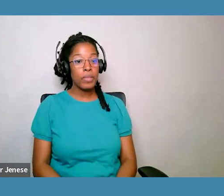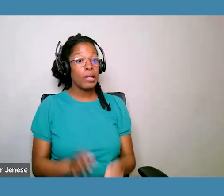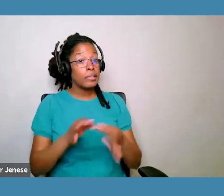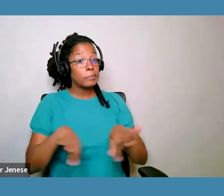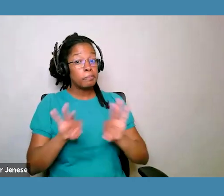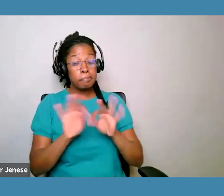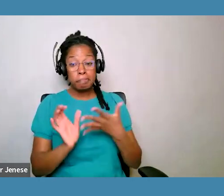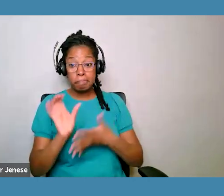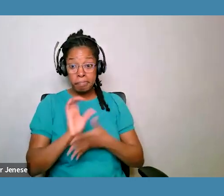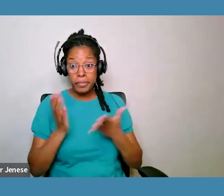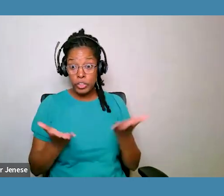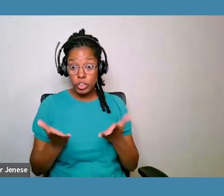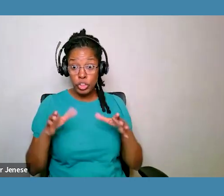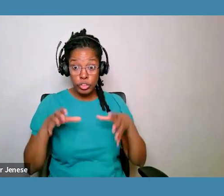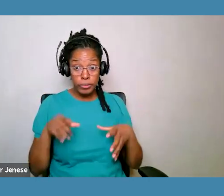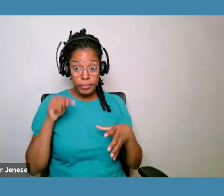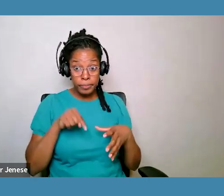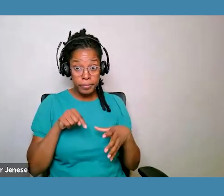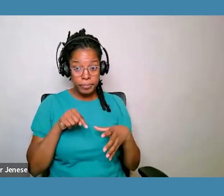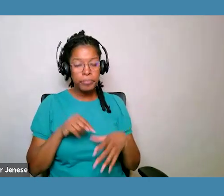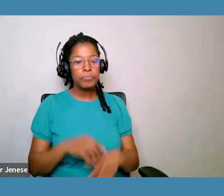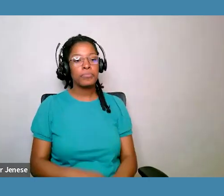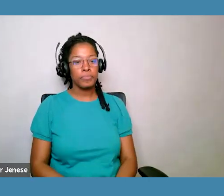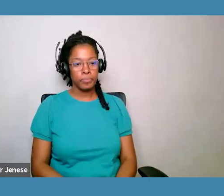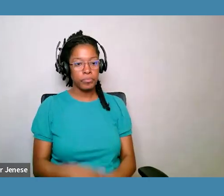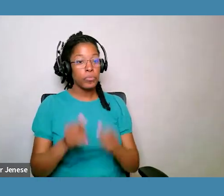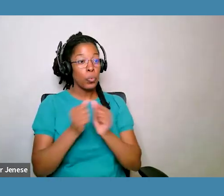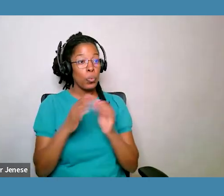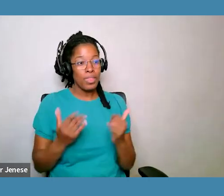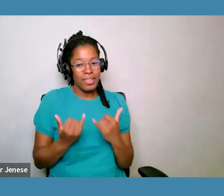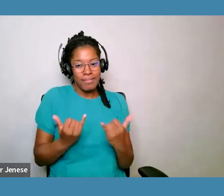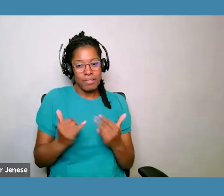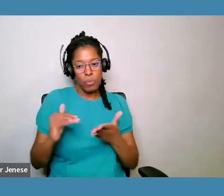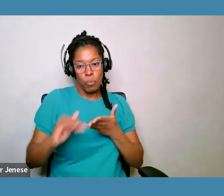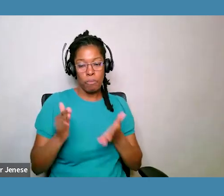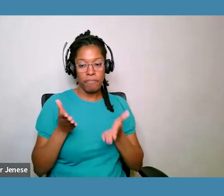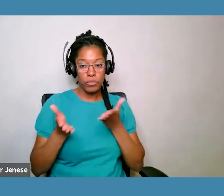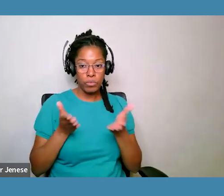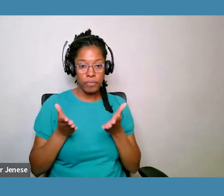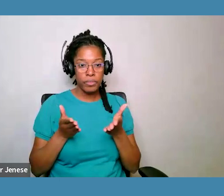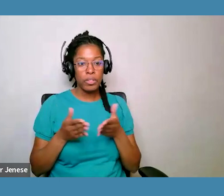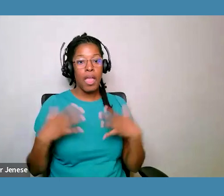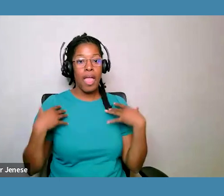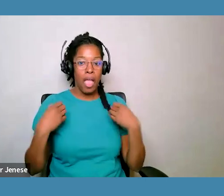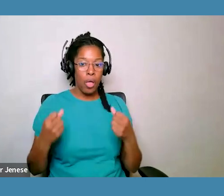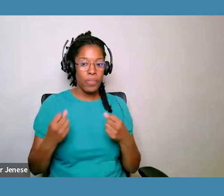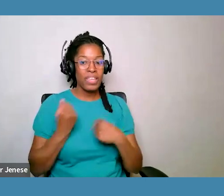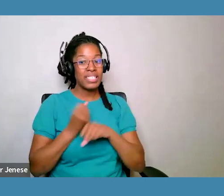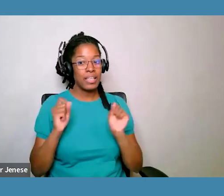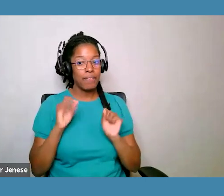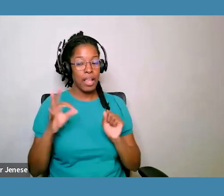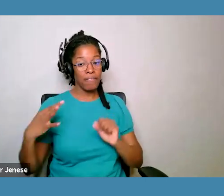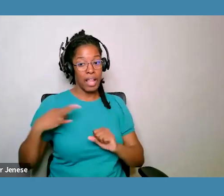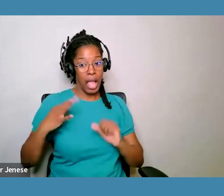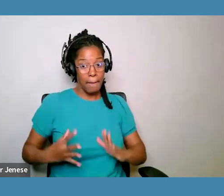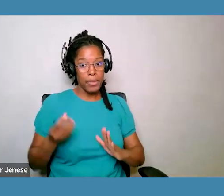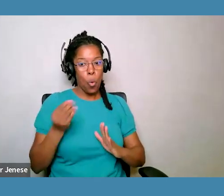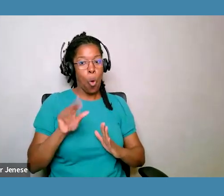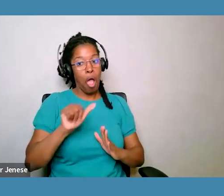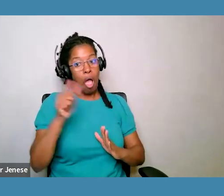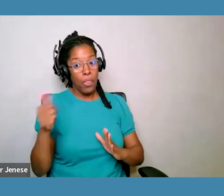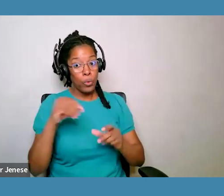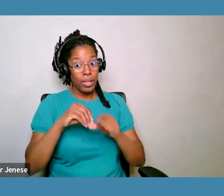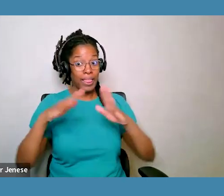here are that without immediate waiver services, the health and safety of the applicant or others in the household